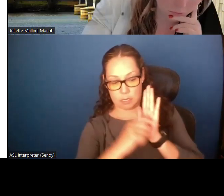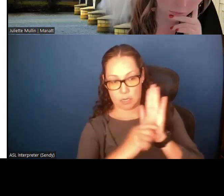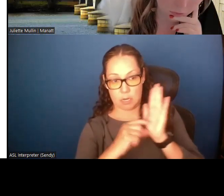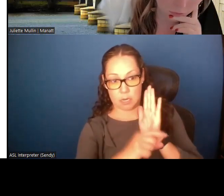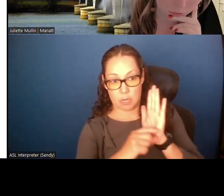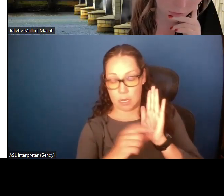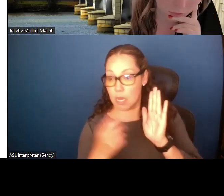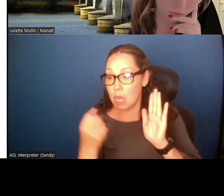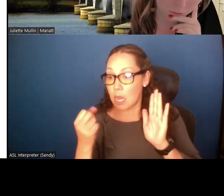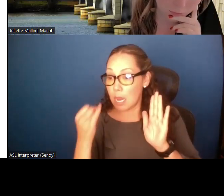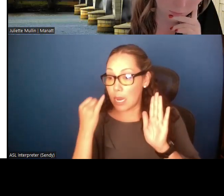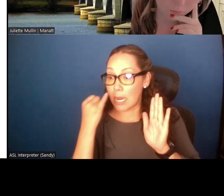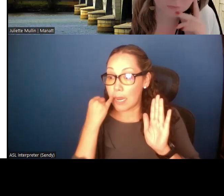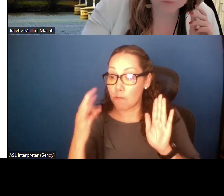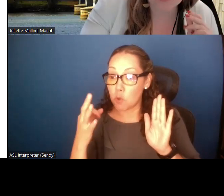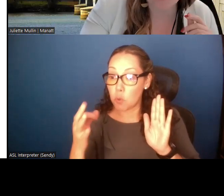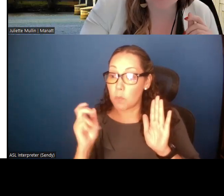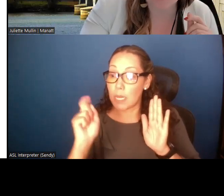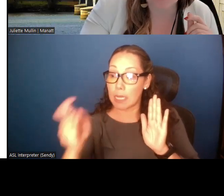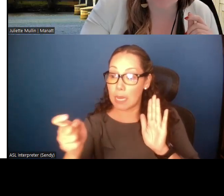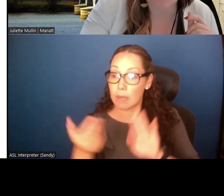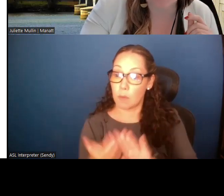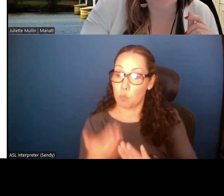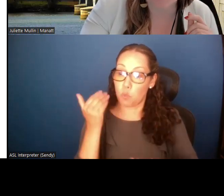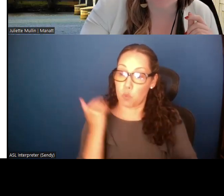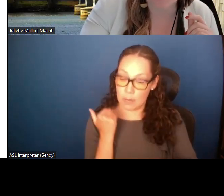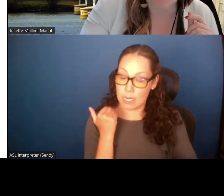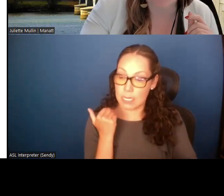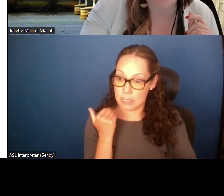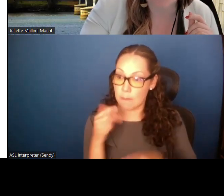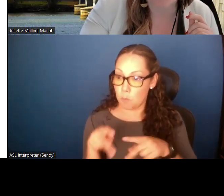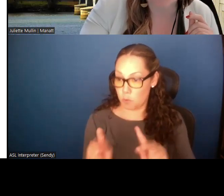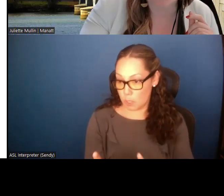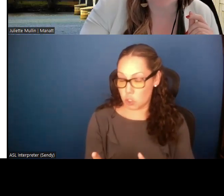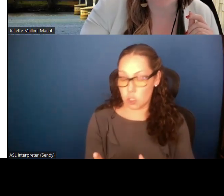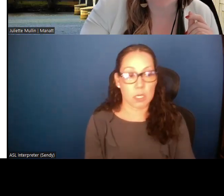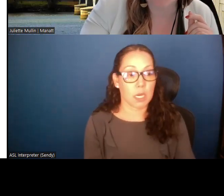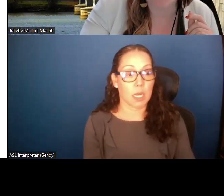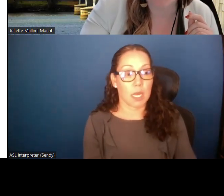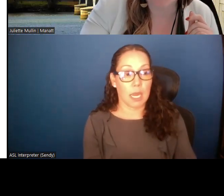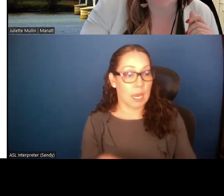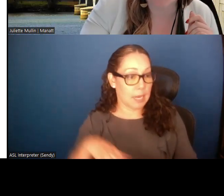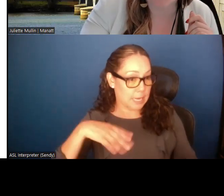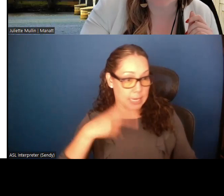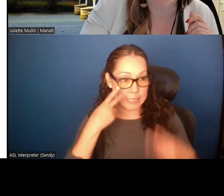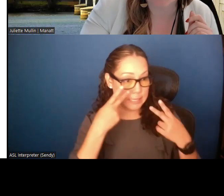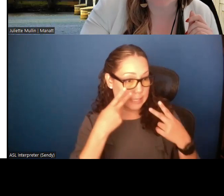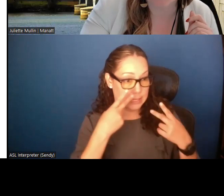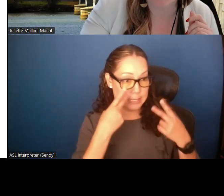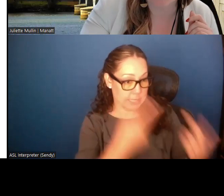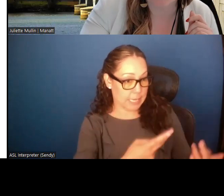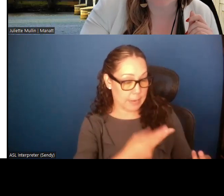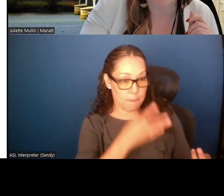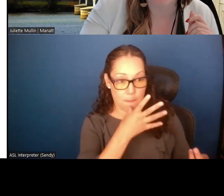given previous permission. And I hadn't seen my mom in 3 years, and she wanted to come out, and I was not given